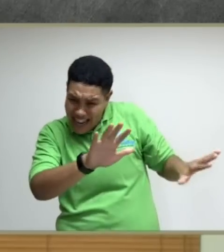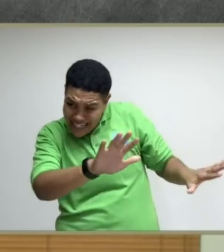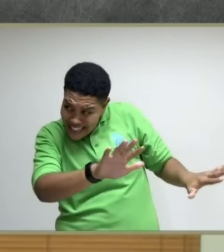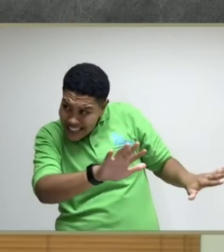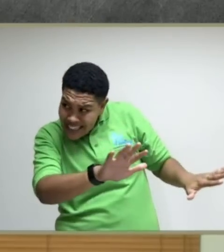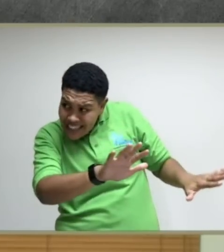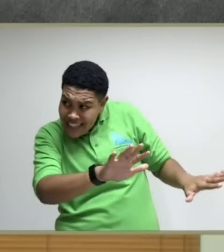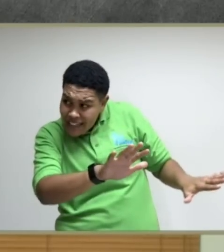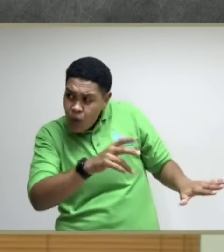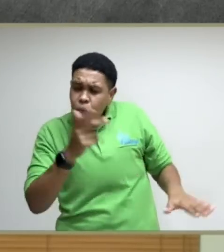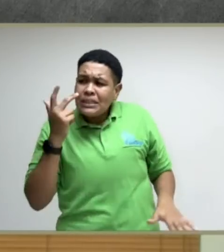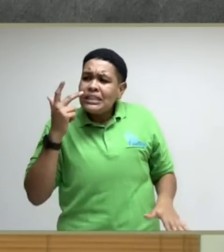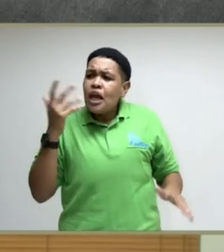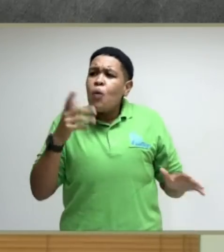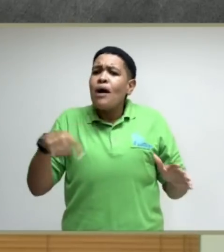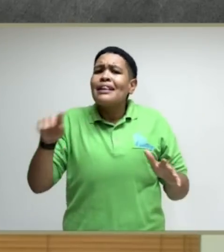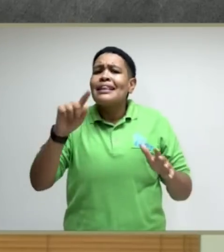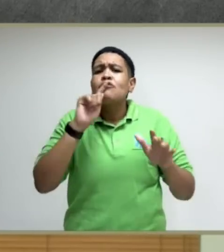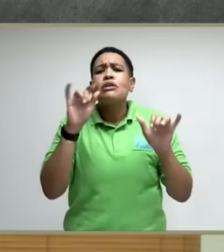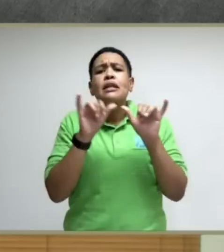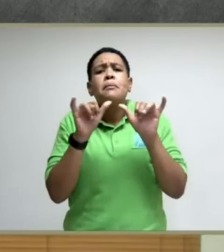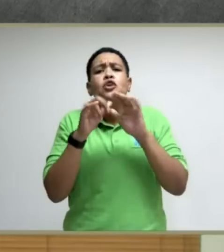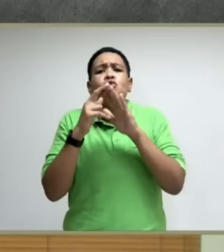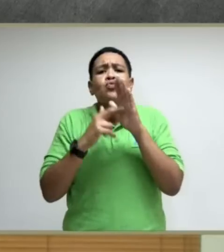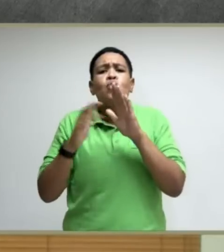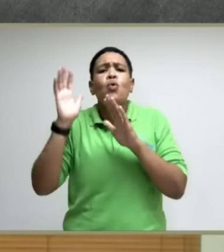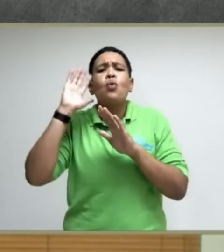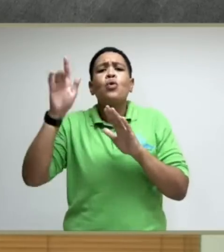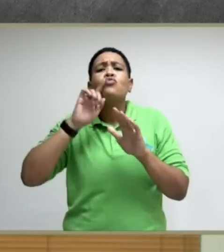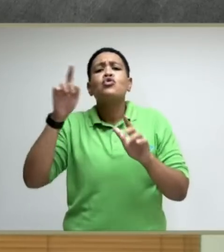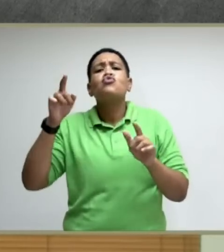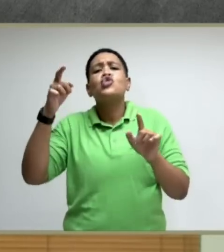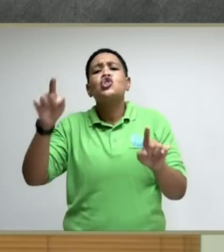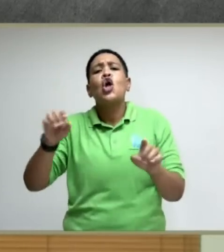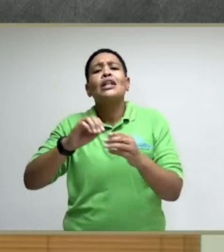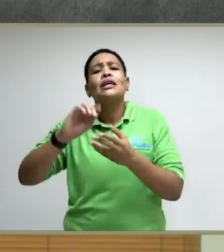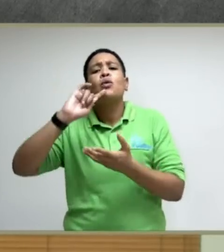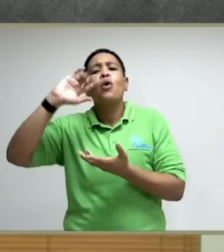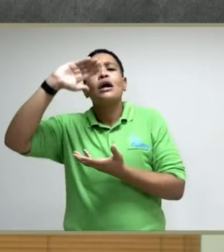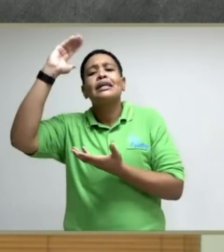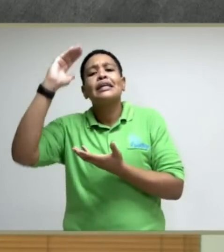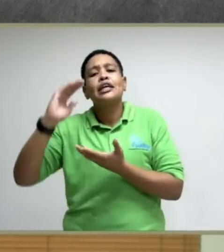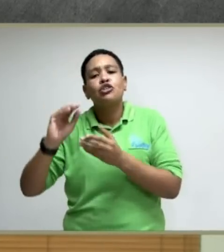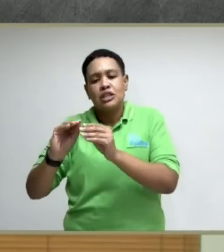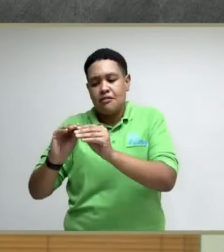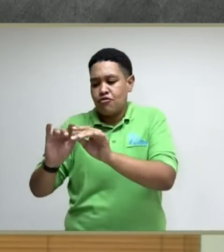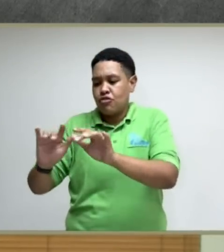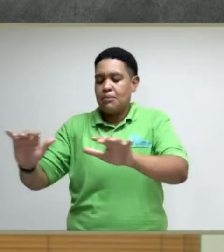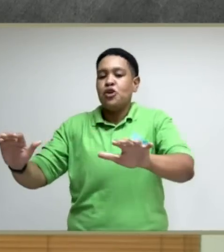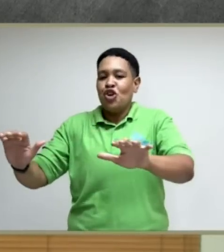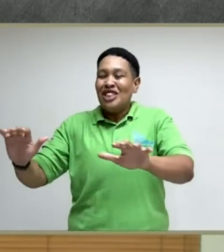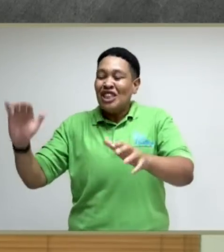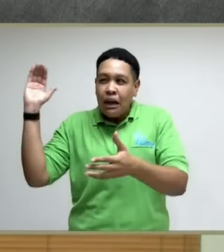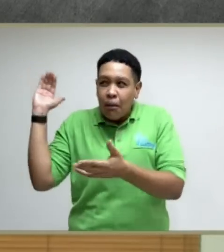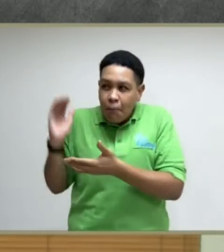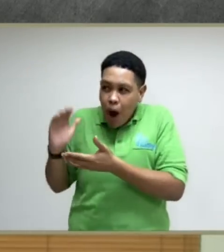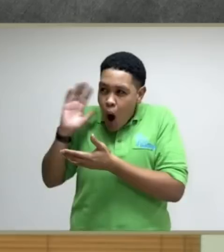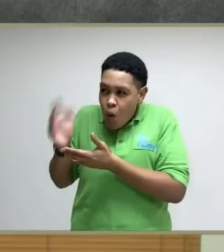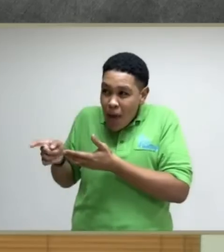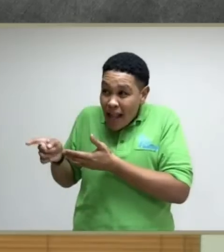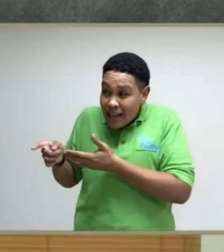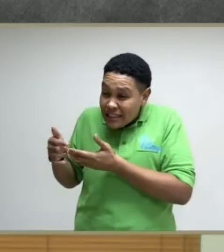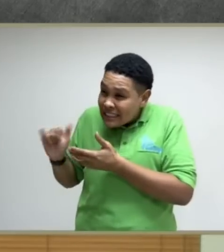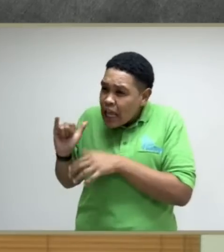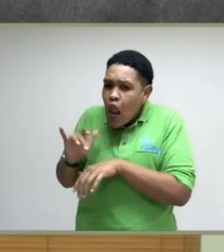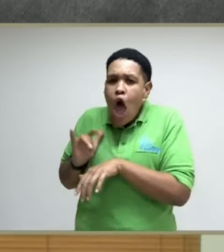we are seeing is that these measures would have resulted in a decrease in the reproductive rate. Now, it's still